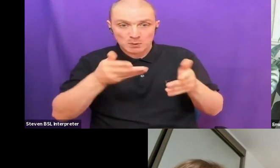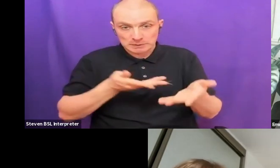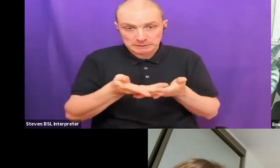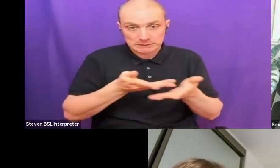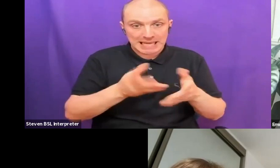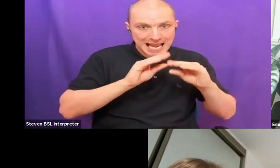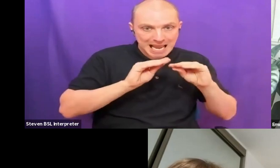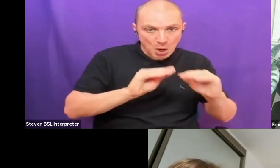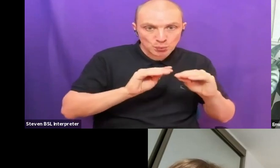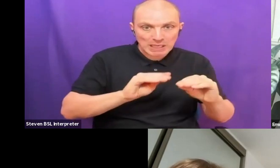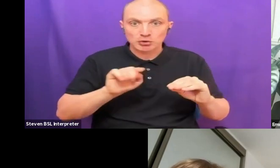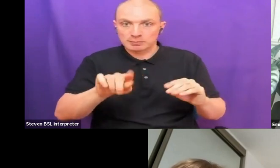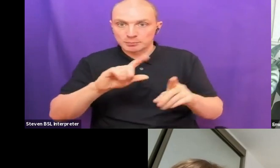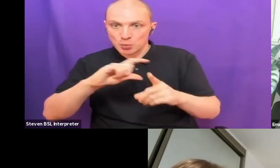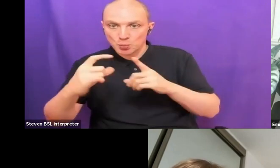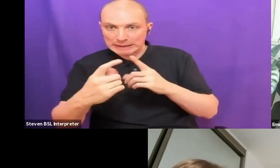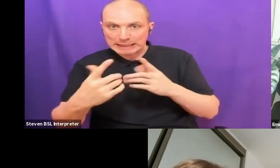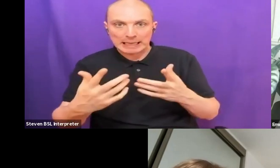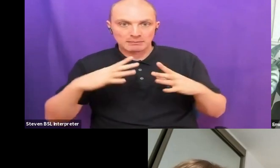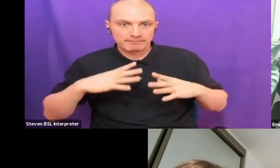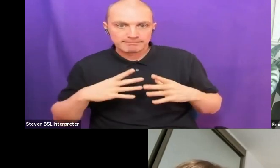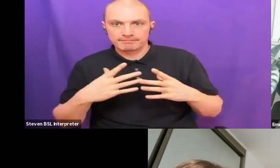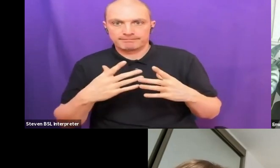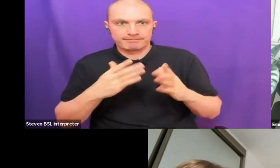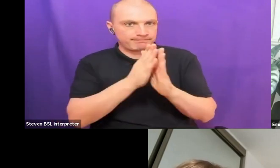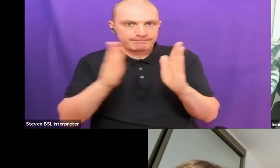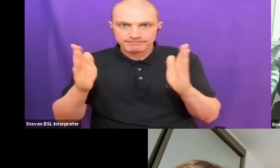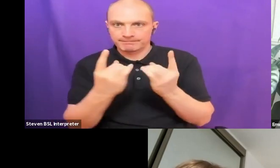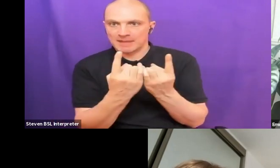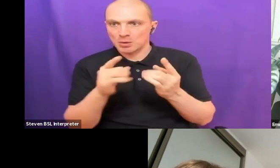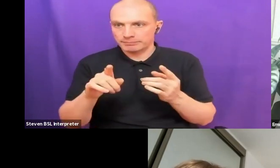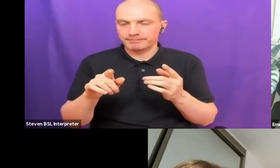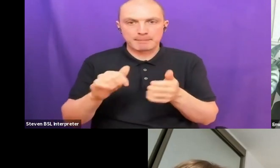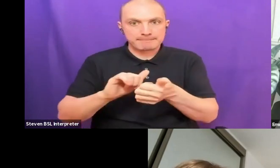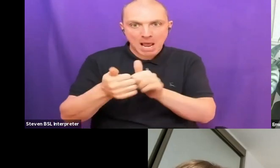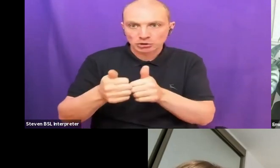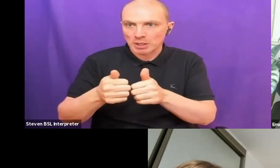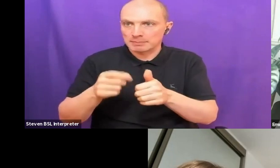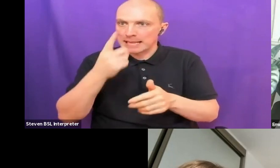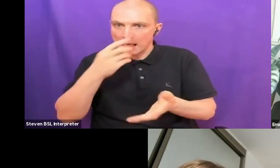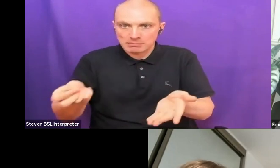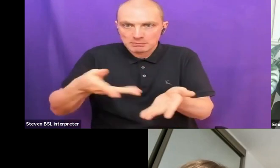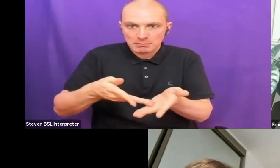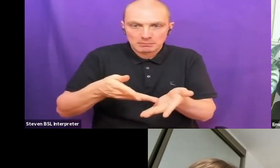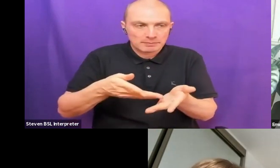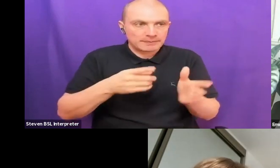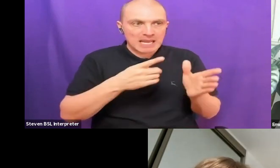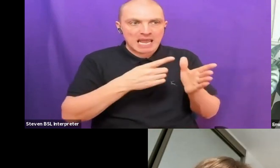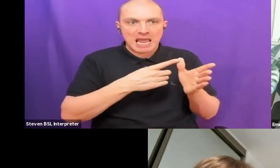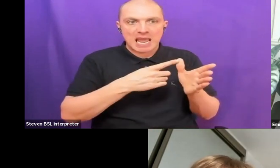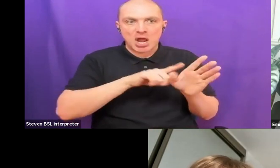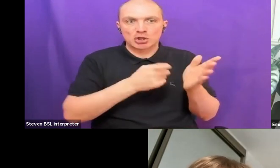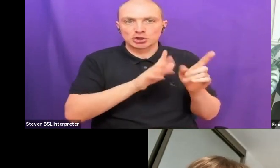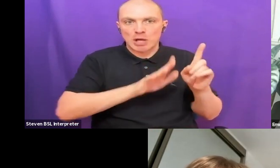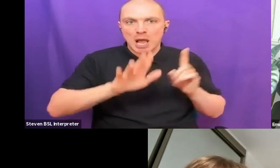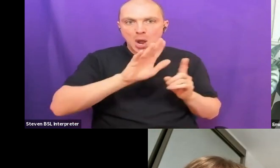what the Health and Social Care Partnership can bring to the deal, the Ayrshire Growth Deal investment. There's a lot about the